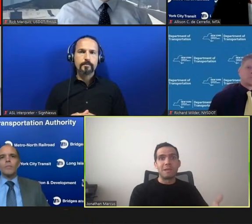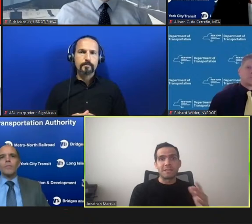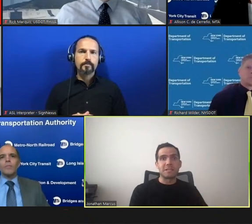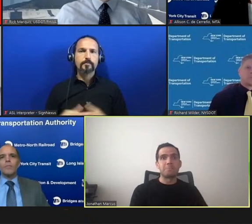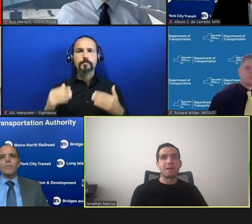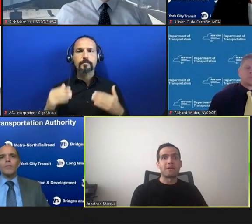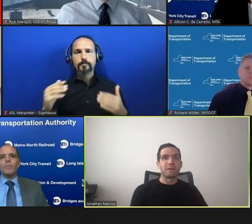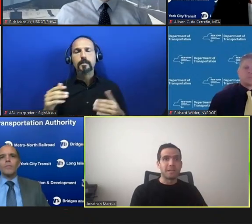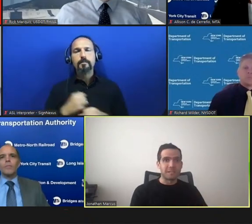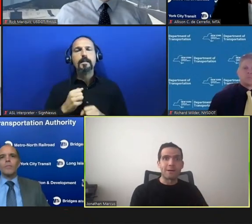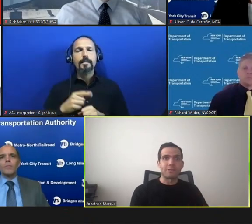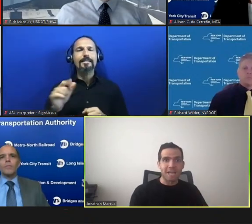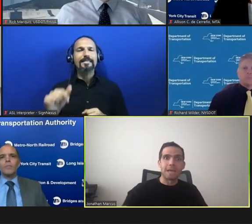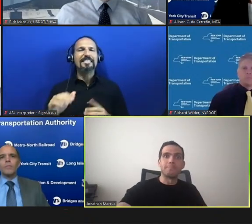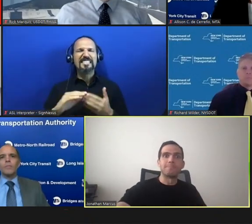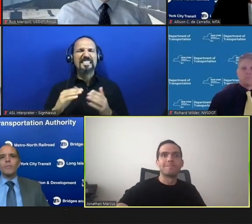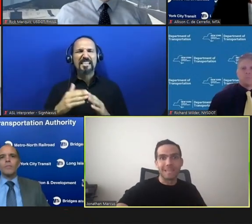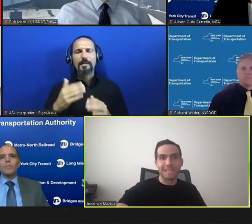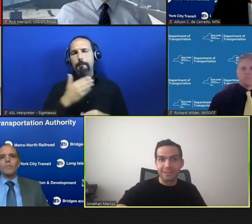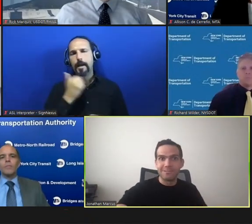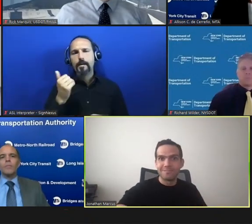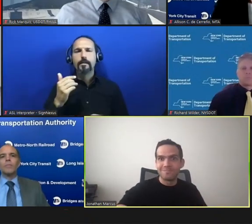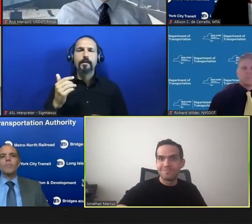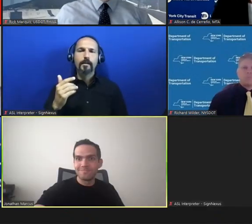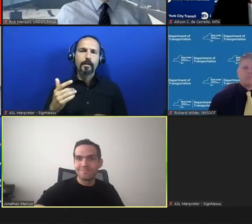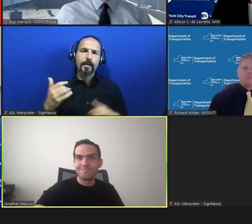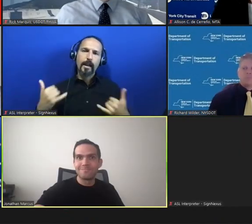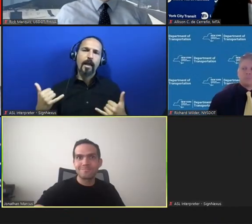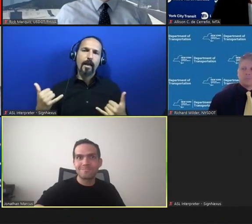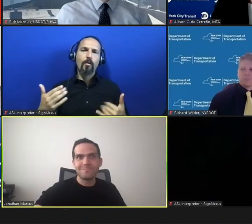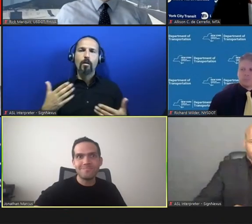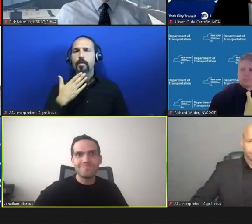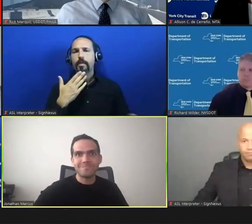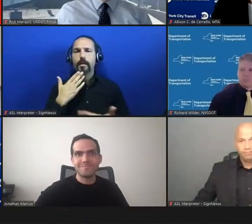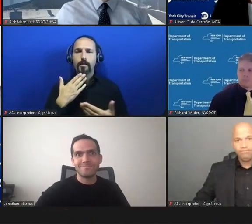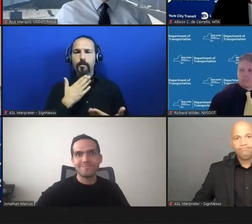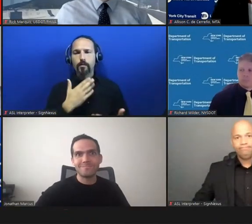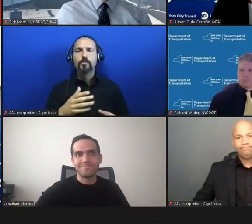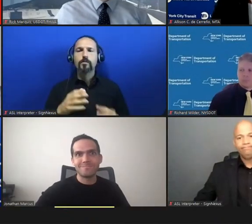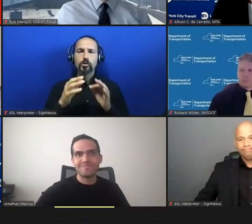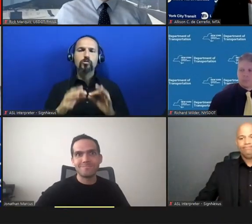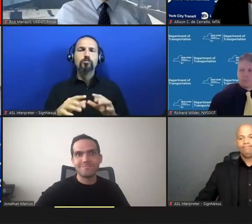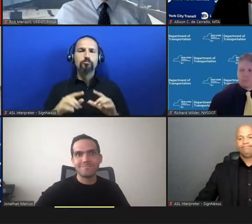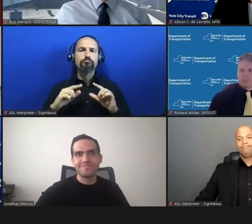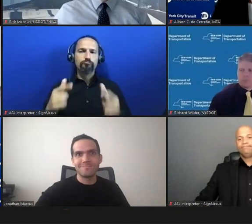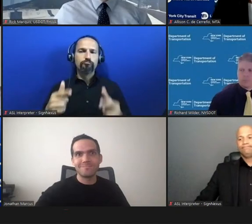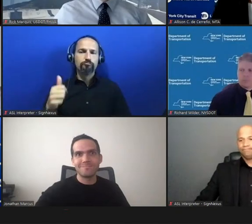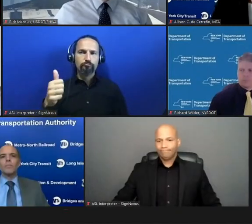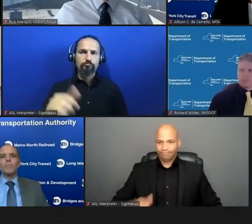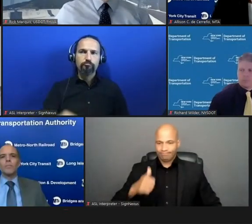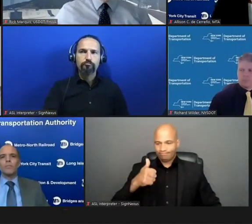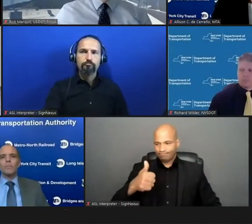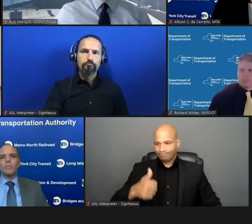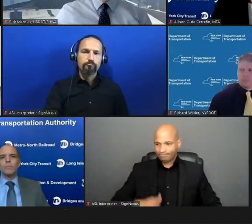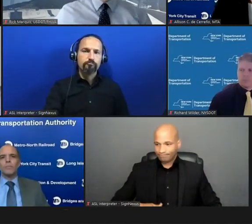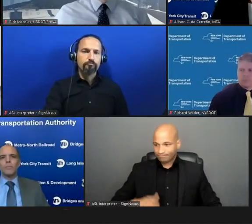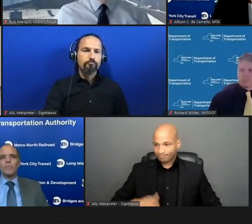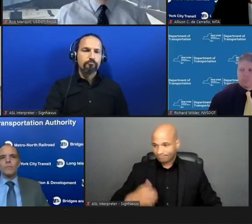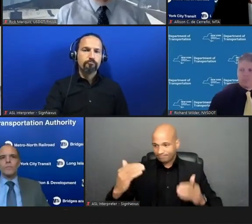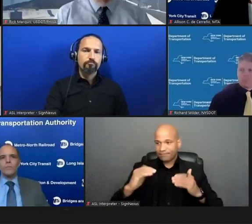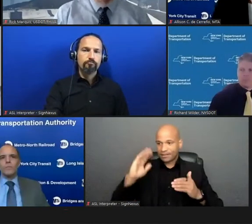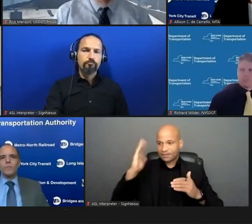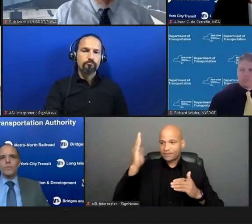make this city better it's about time thank you thank you our next speaker is